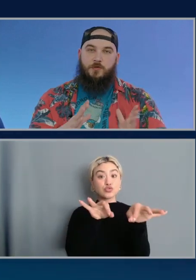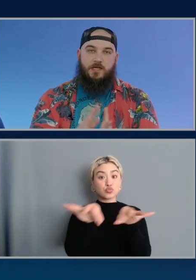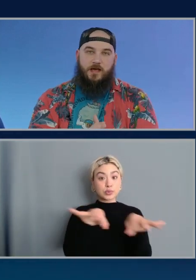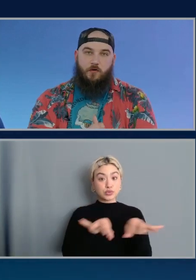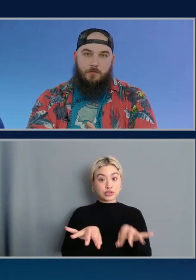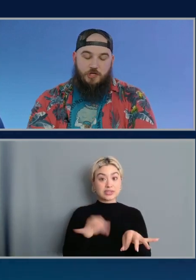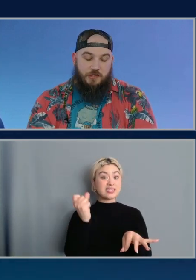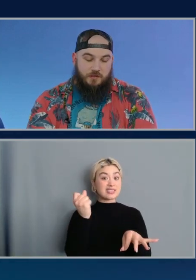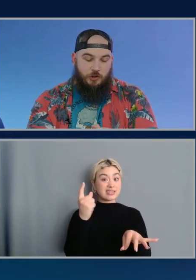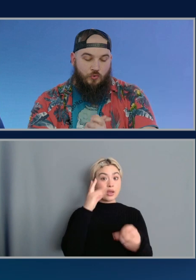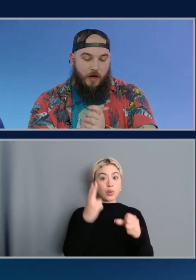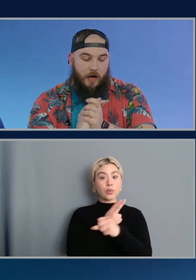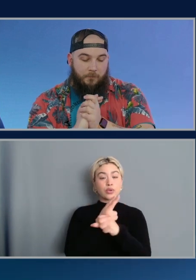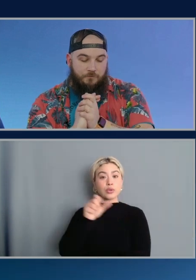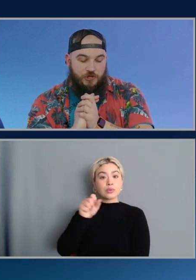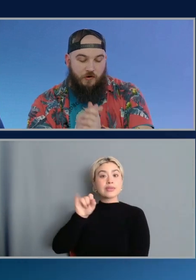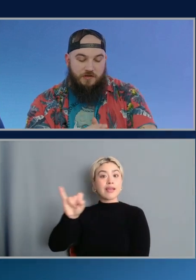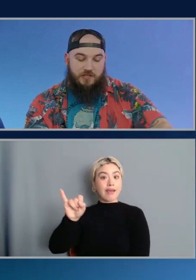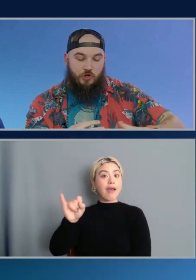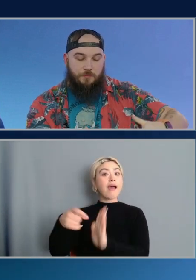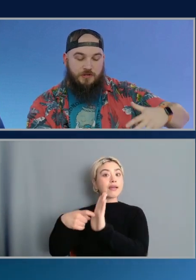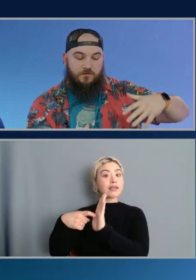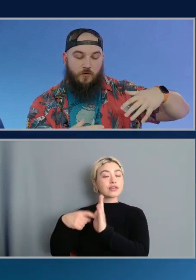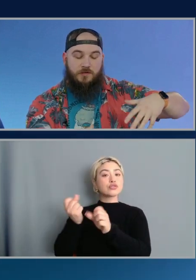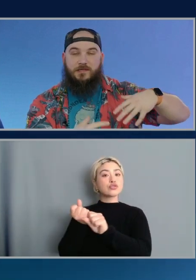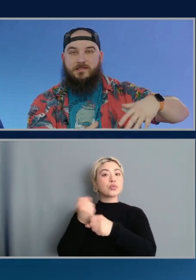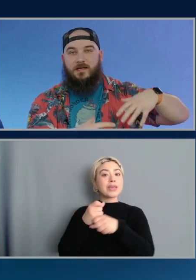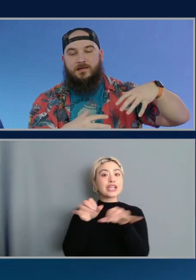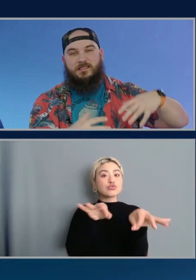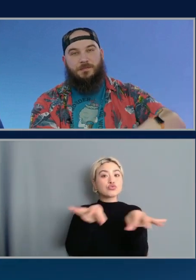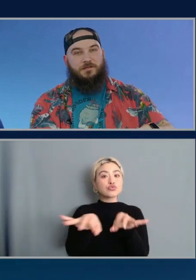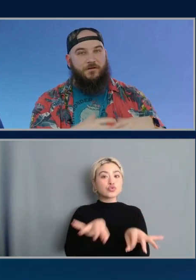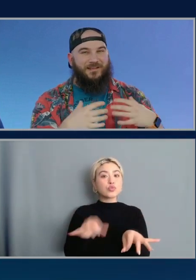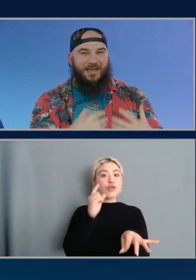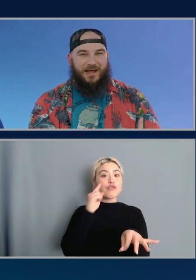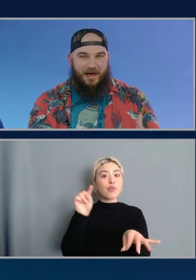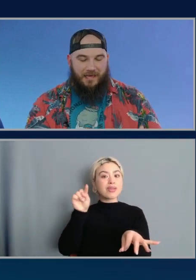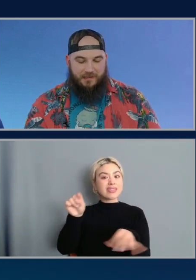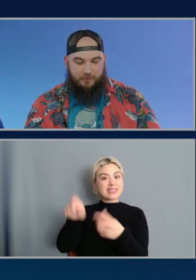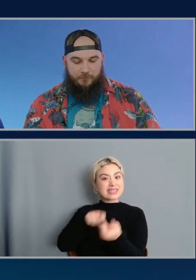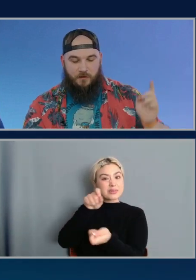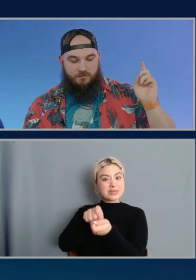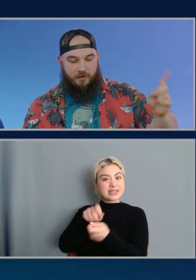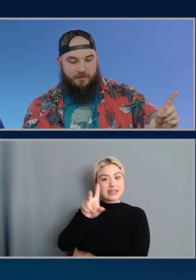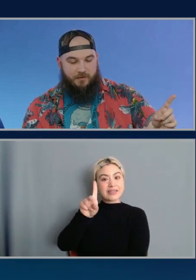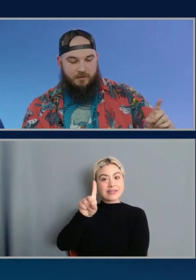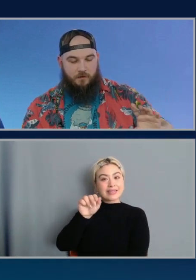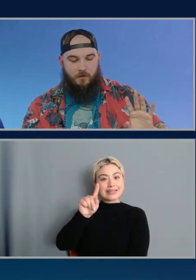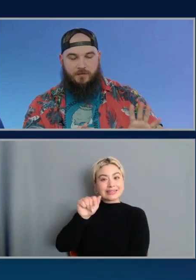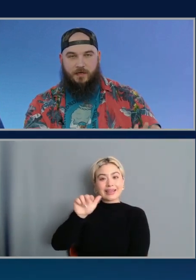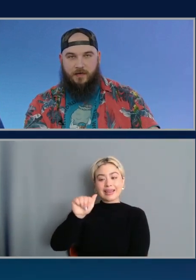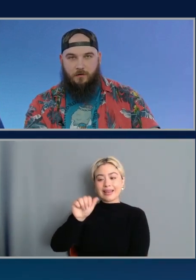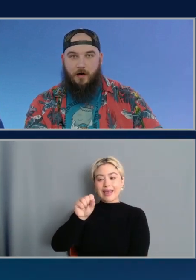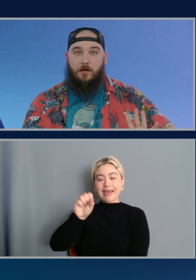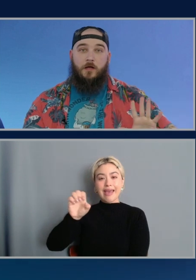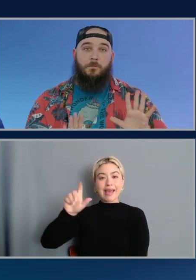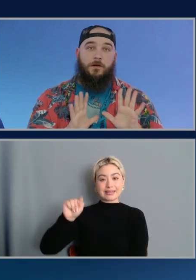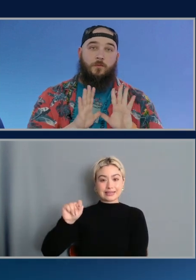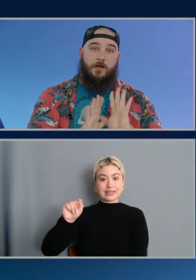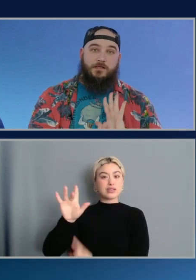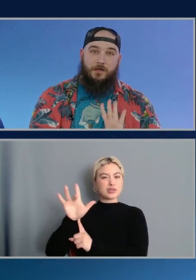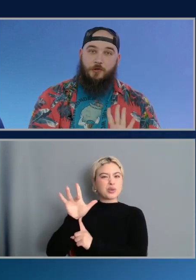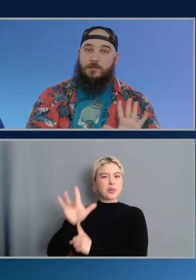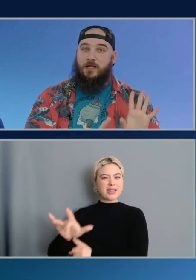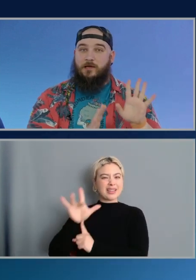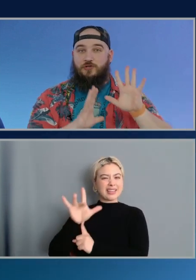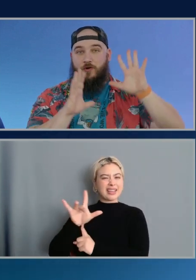this is going to use the AI recommendations to generate descriptions for this specific data asset. If I click this, it's going to take a while, but